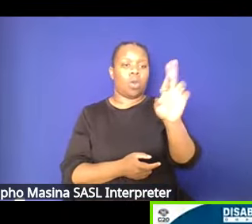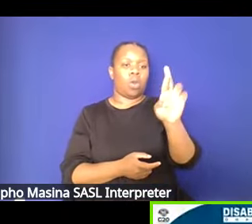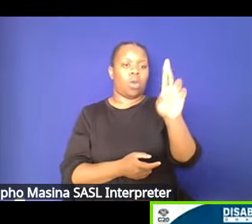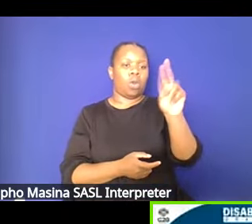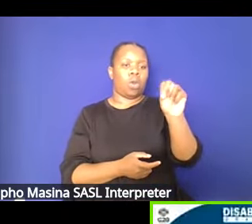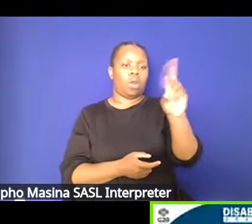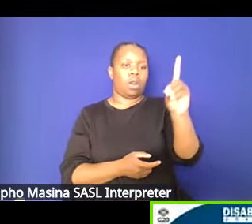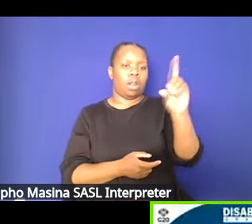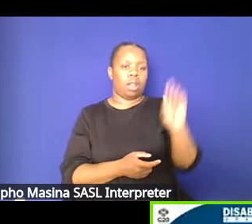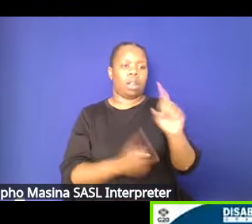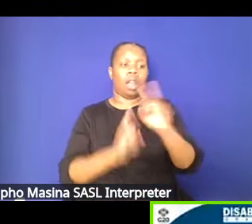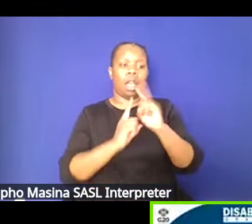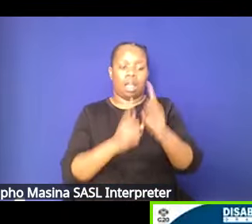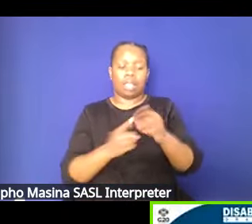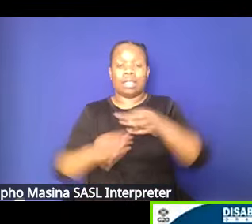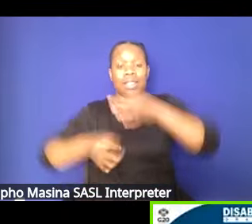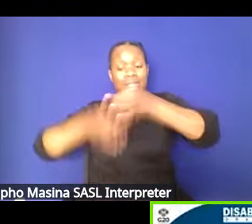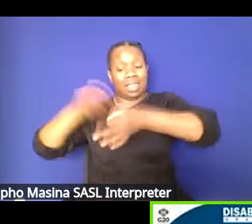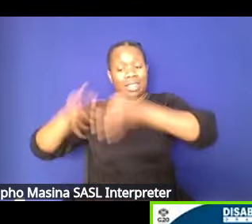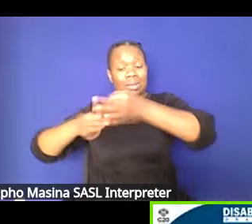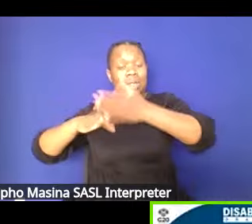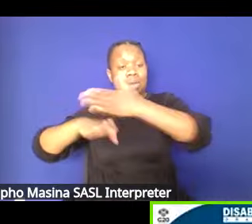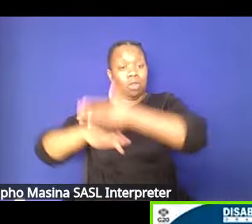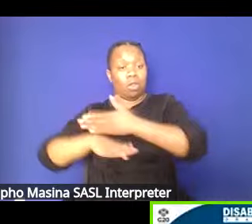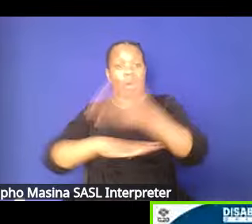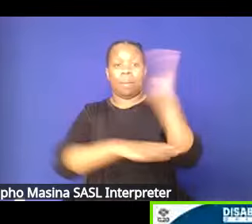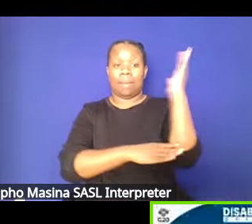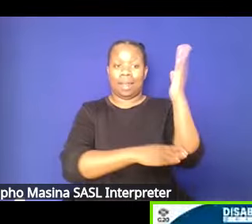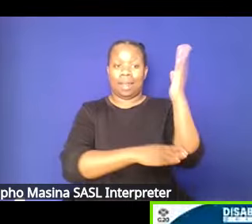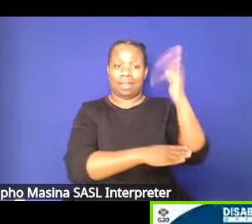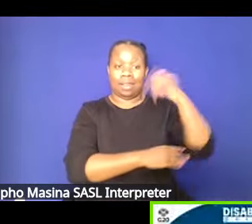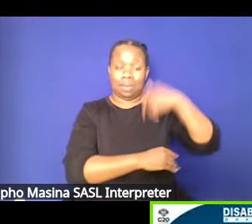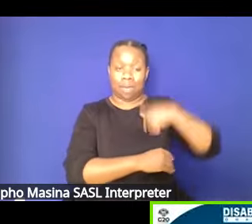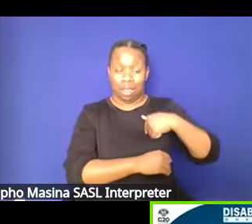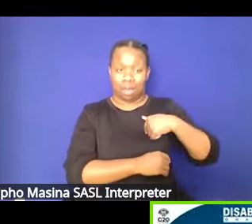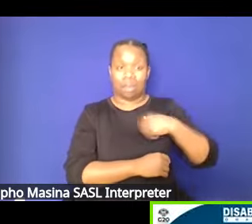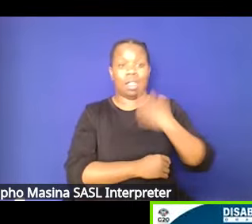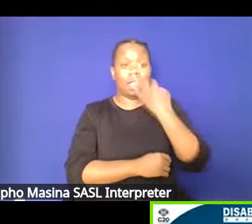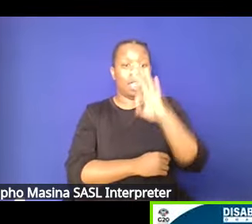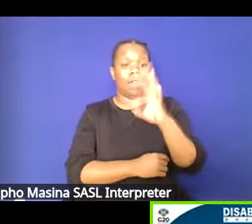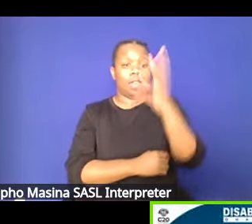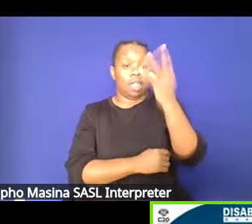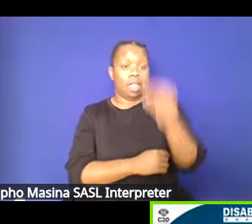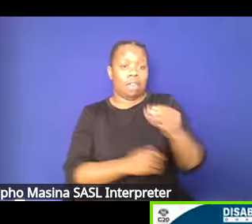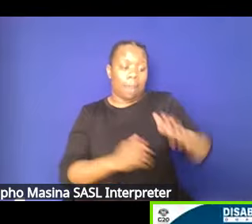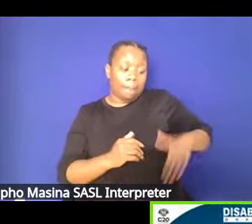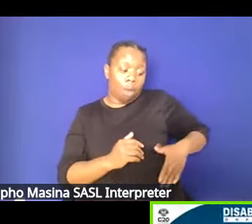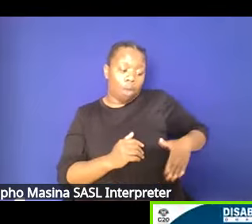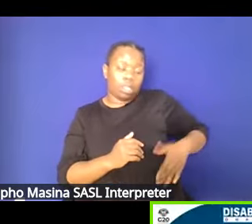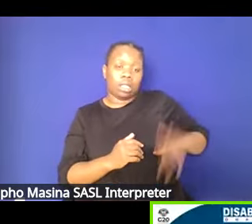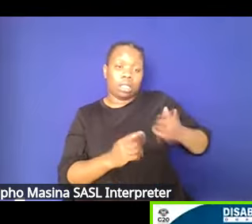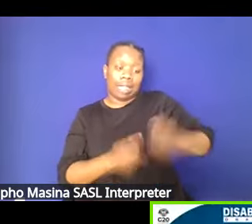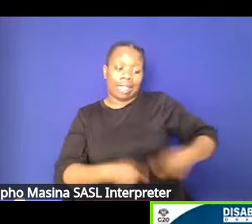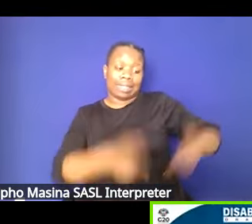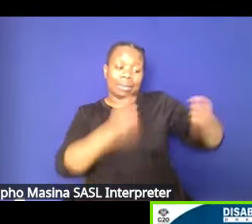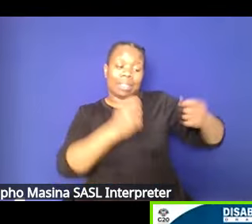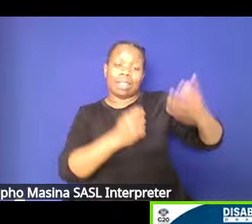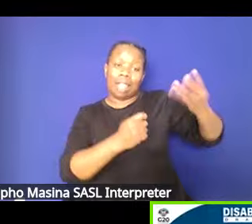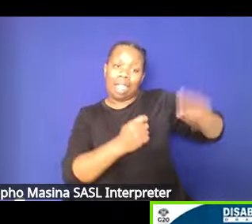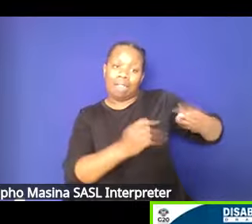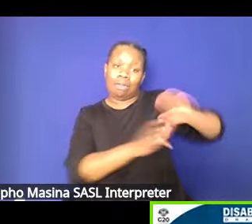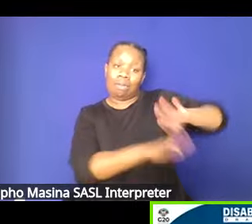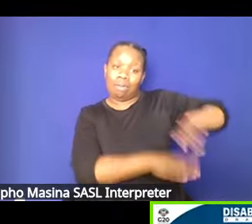indicated in my presentation, that if you have out-of-pocket medical expenses,